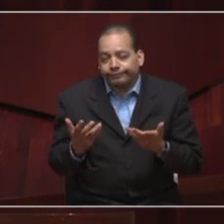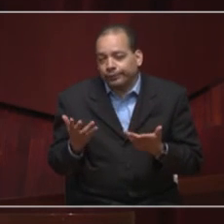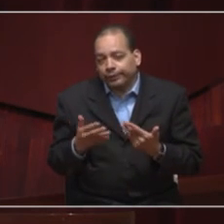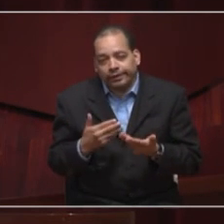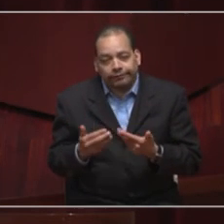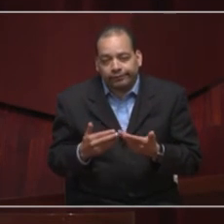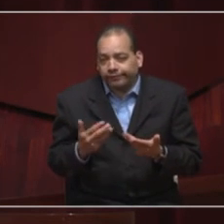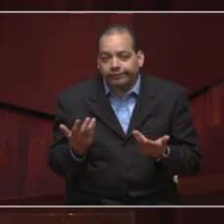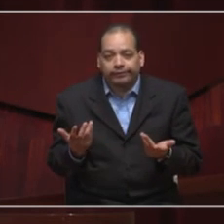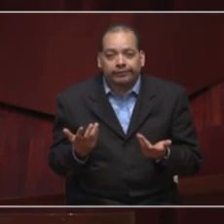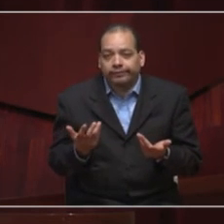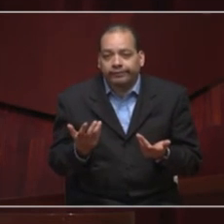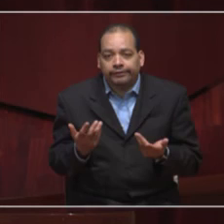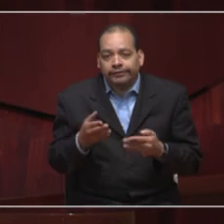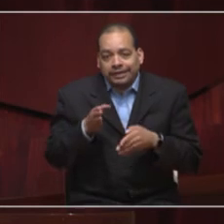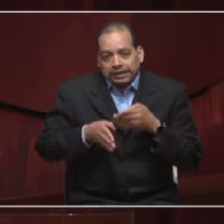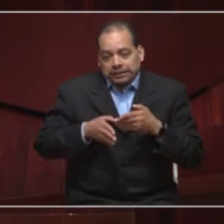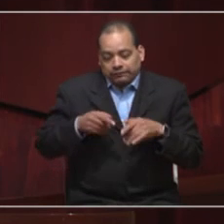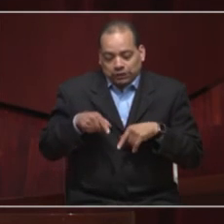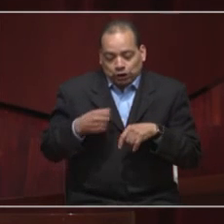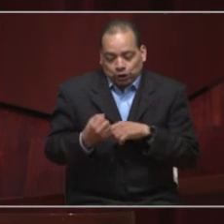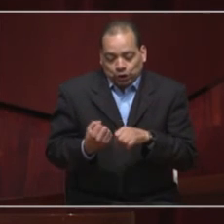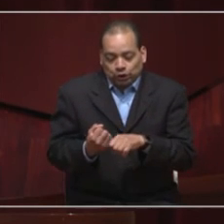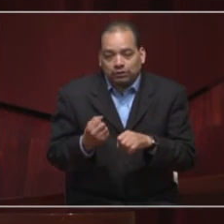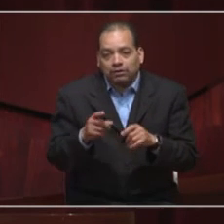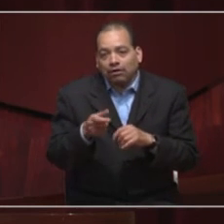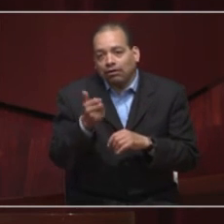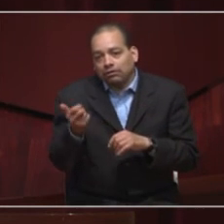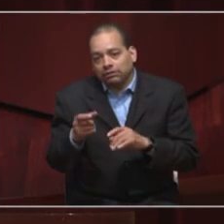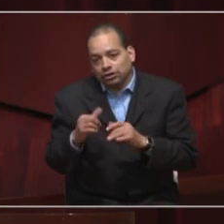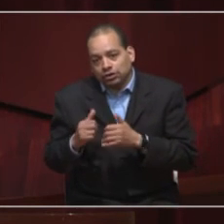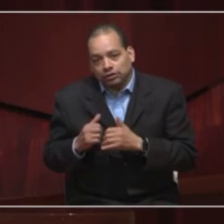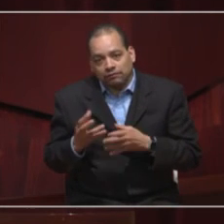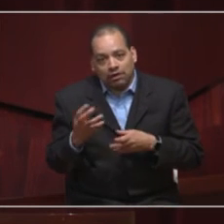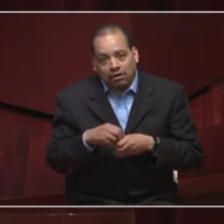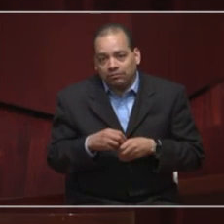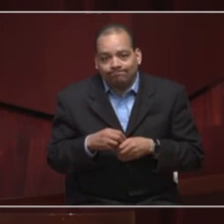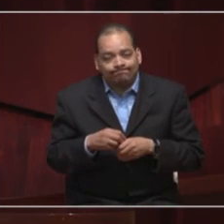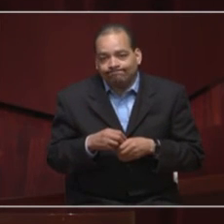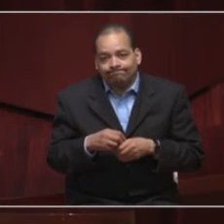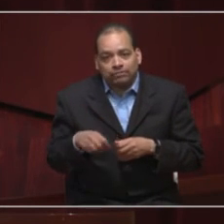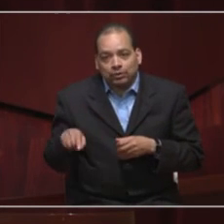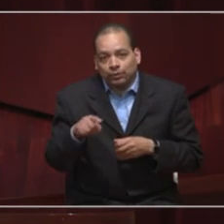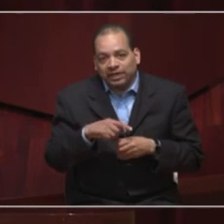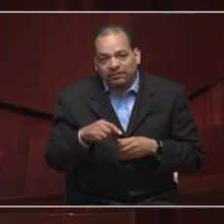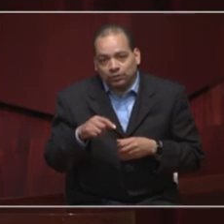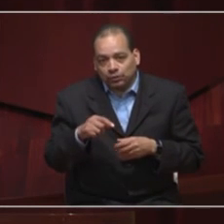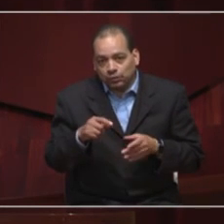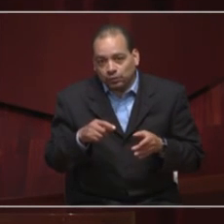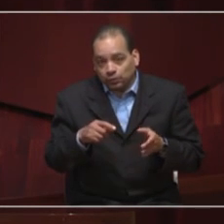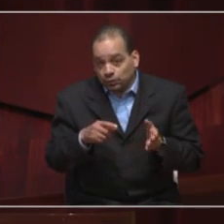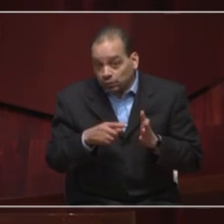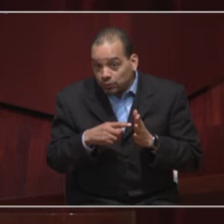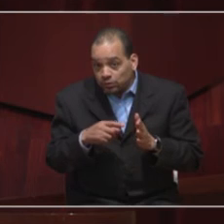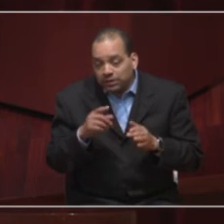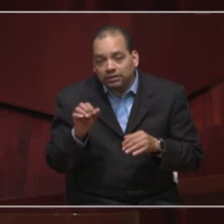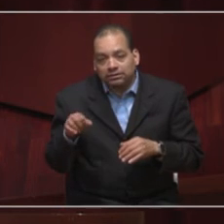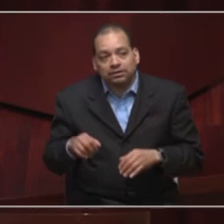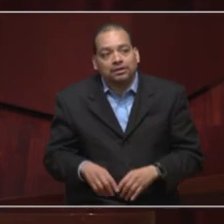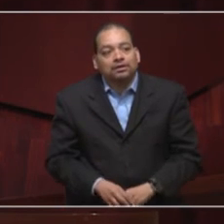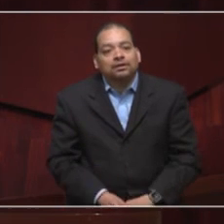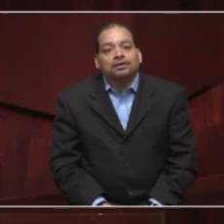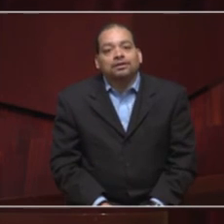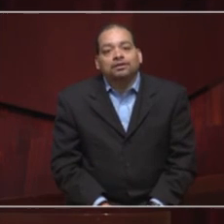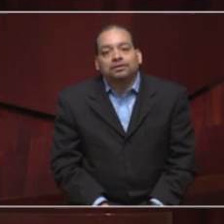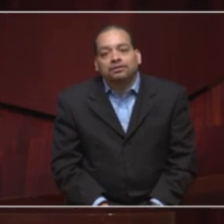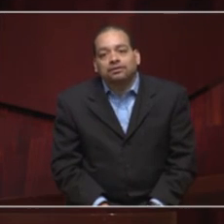2015 of the end of this year, we're going to get other agencies involved. We have to actually seek. Correct. Yep.